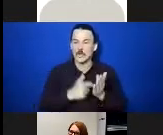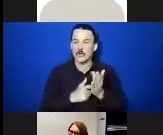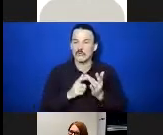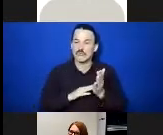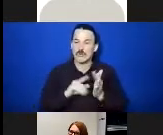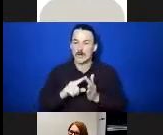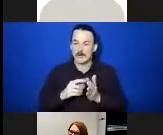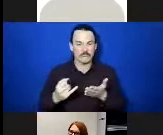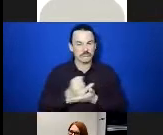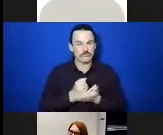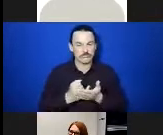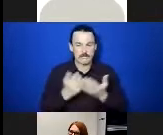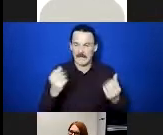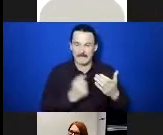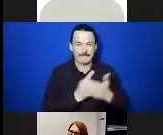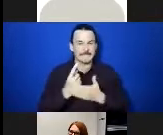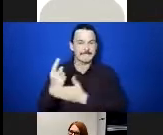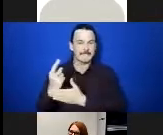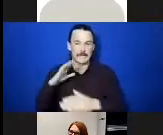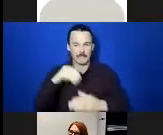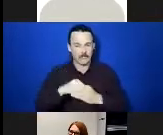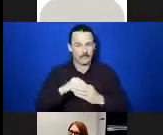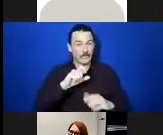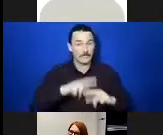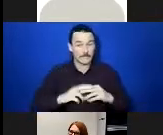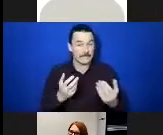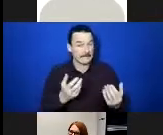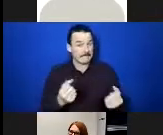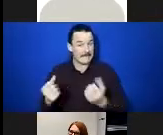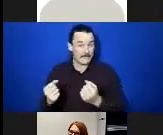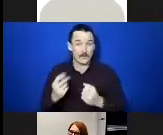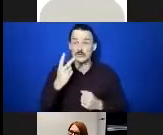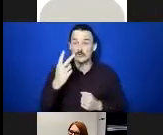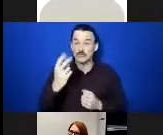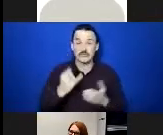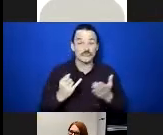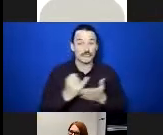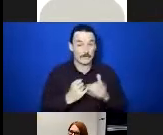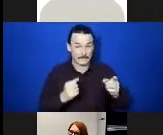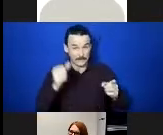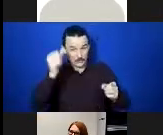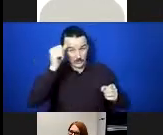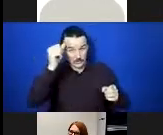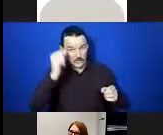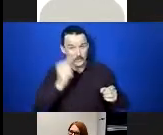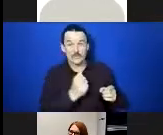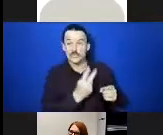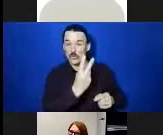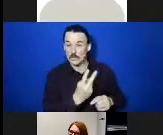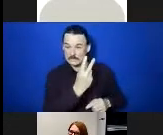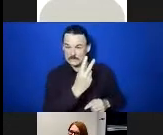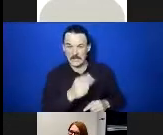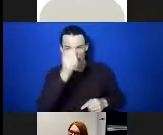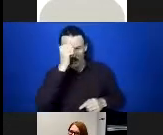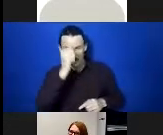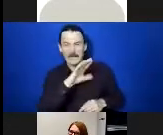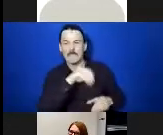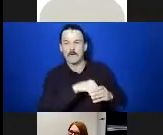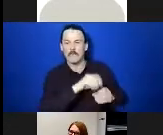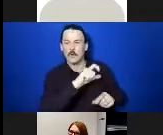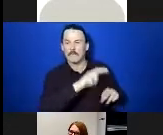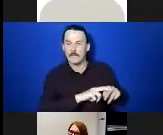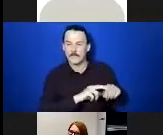crimes, to his knowledge, had involved chloroform. However, and I quote, insensibility was not